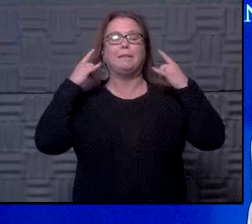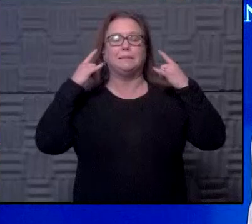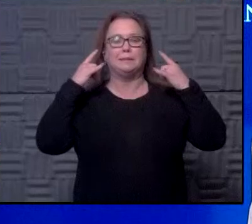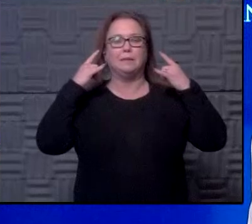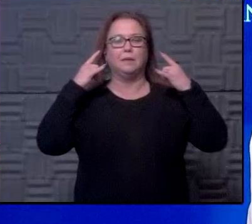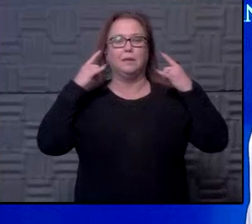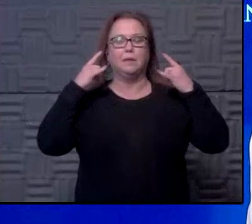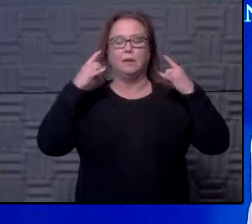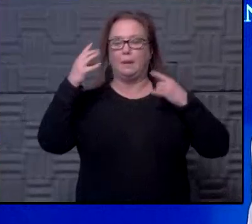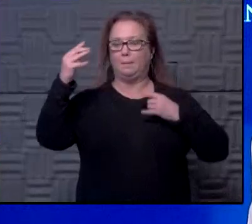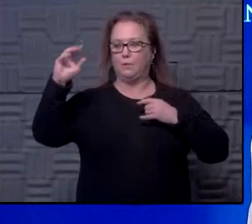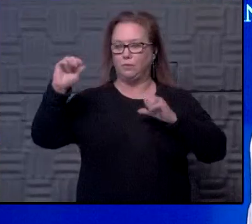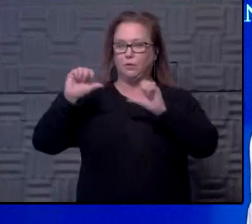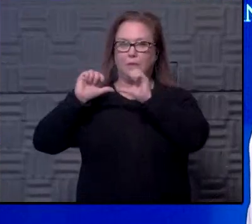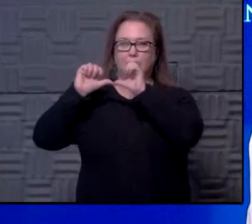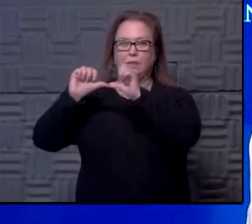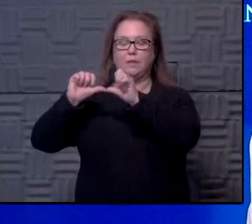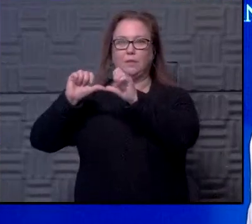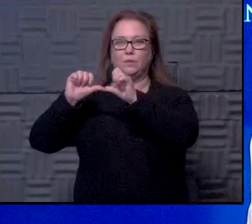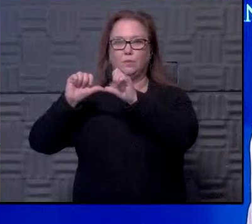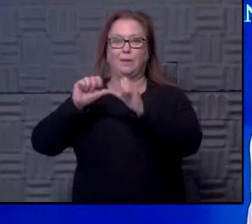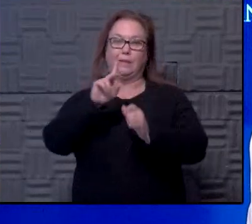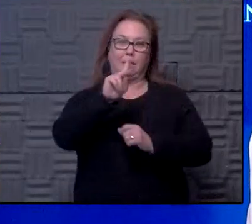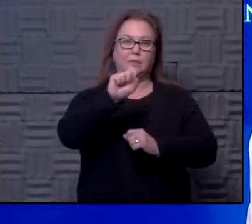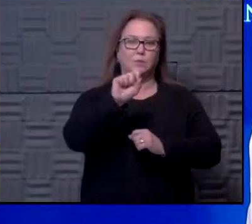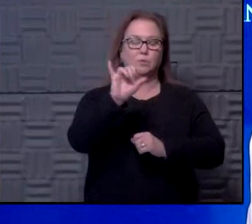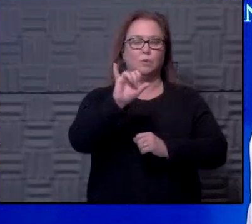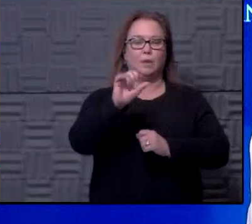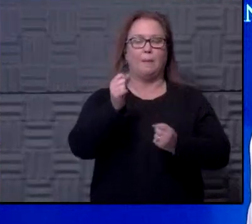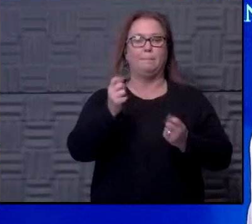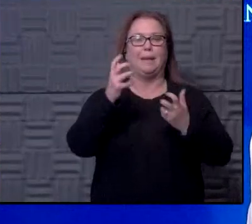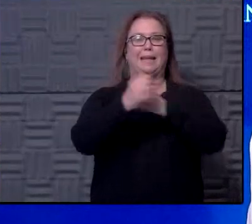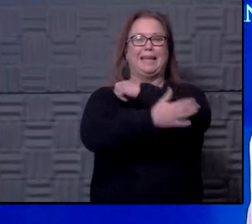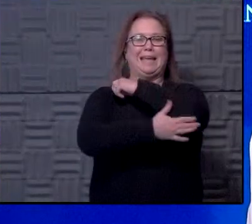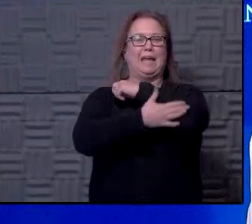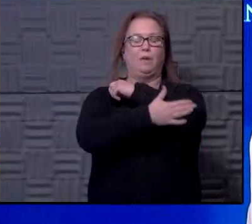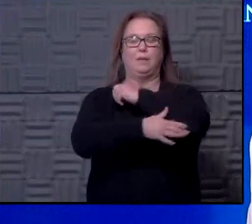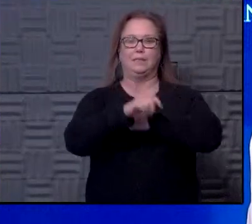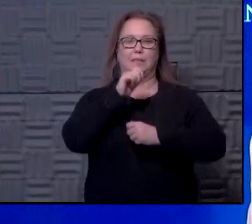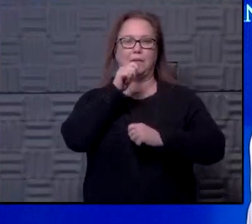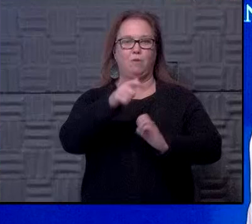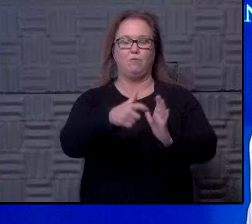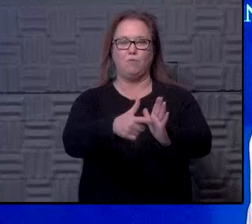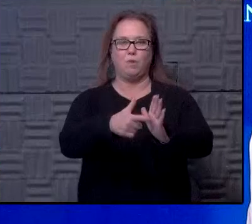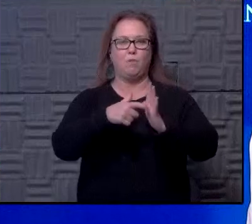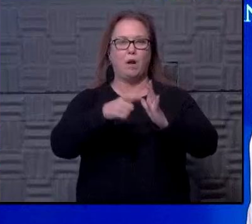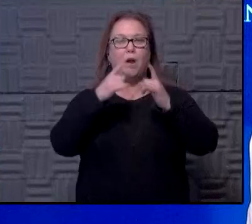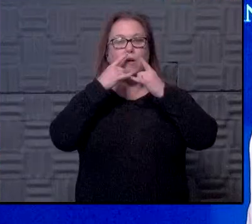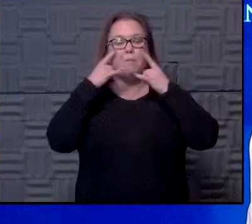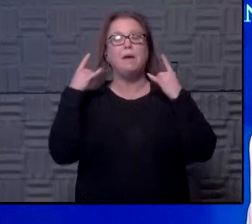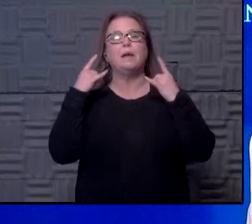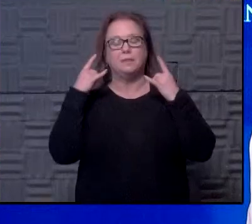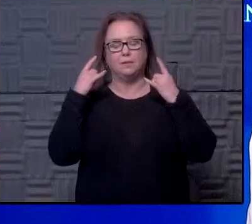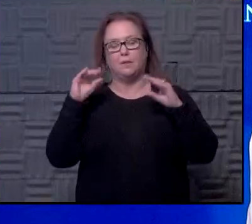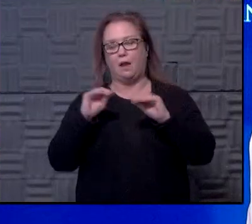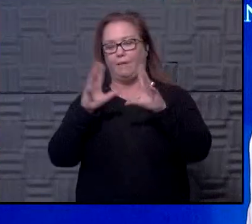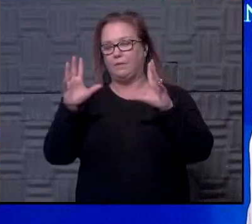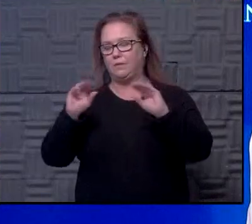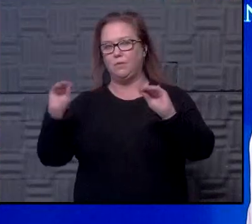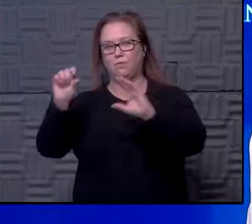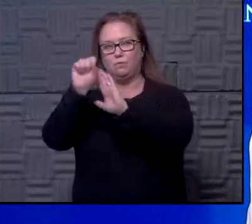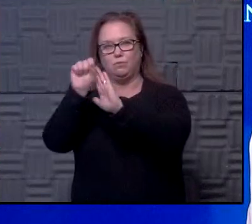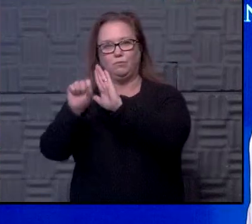that do not. Missouri continues to, and Kansas continue to have multiple counties that do not have mask mandates. Obviously, there's no